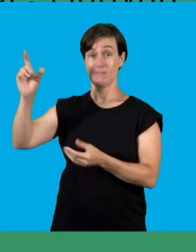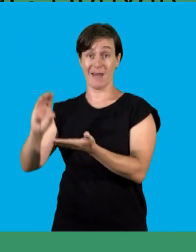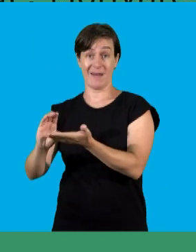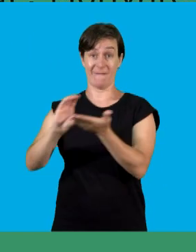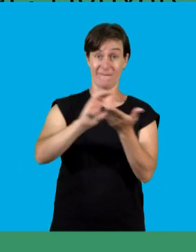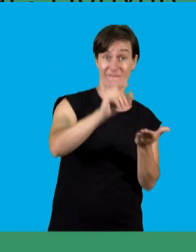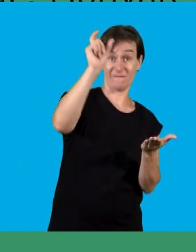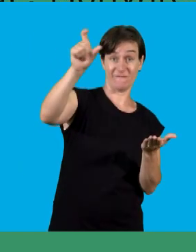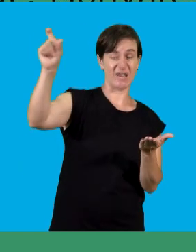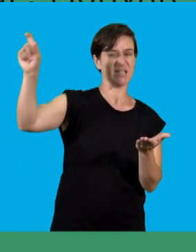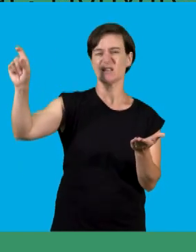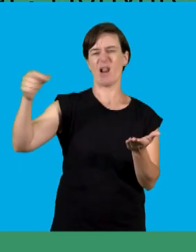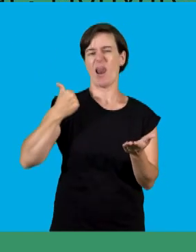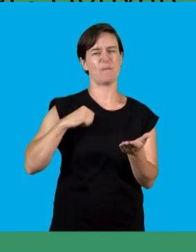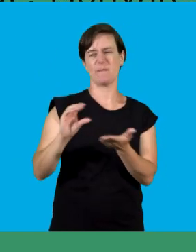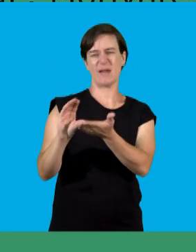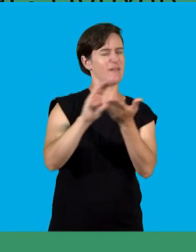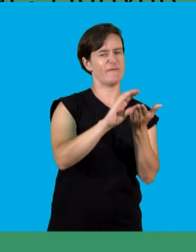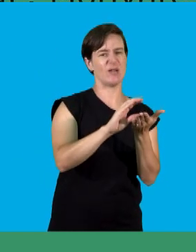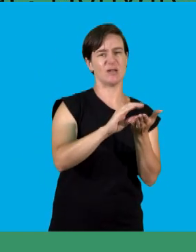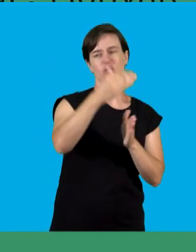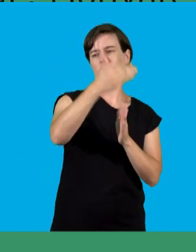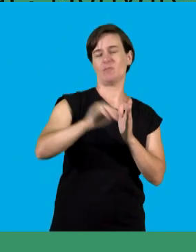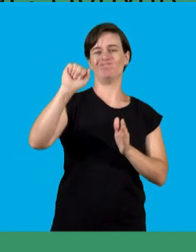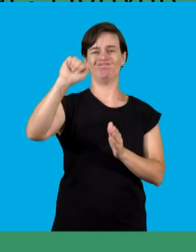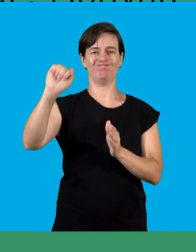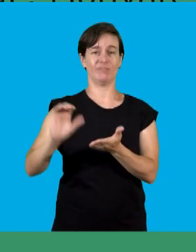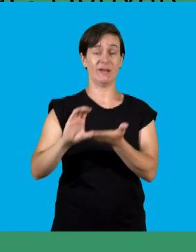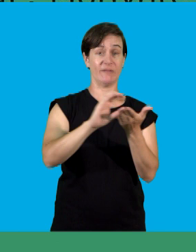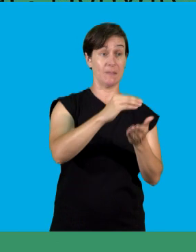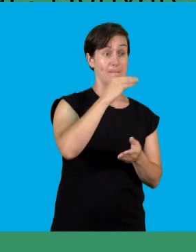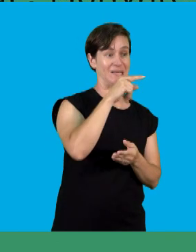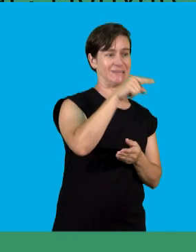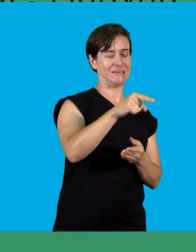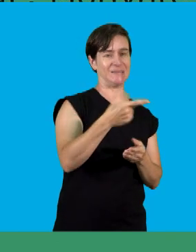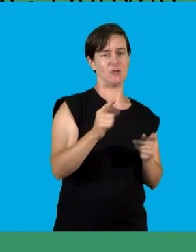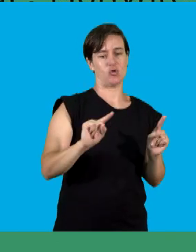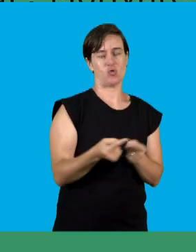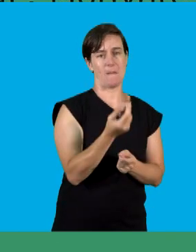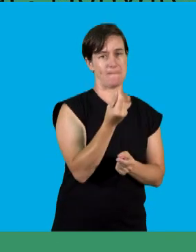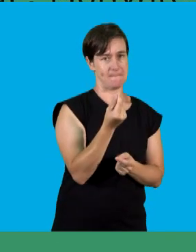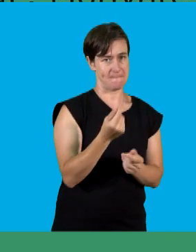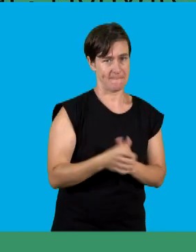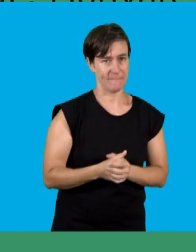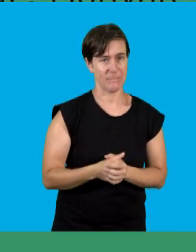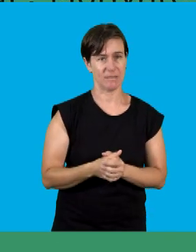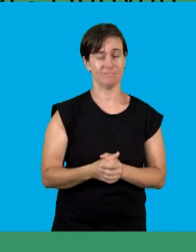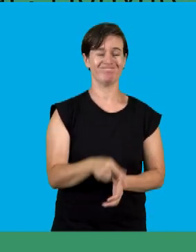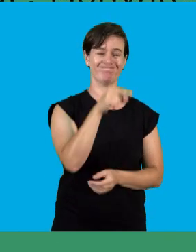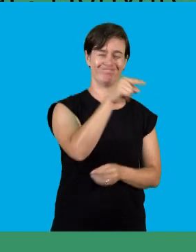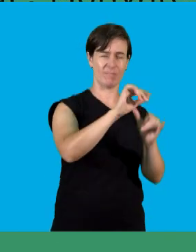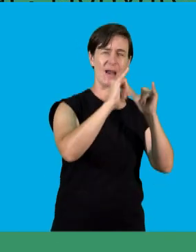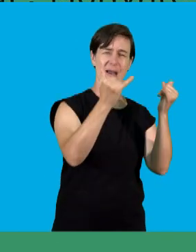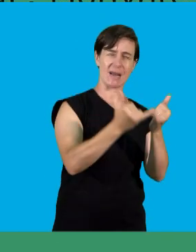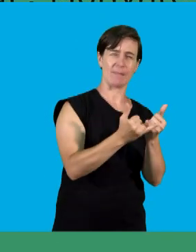investors withdrew their investment, resulting to shortage of capital. NL requested a group